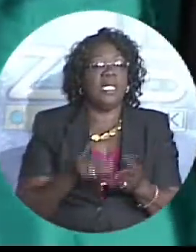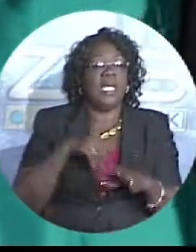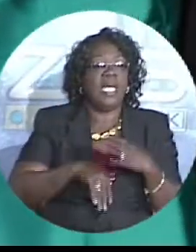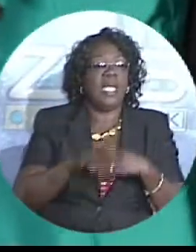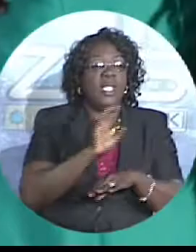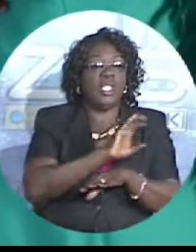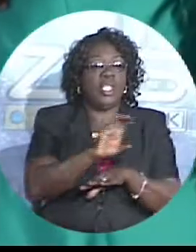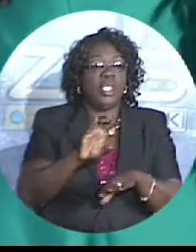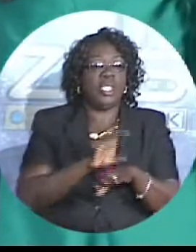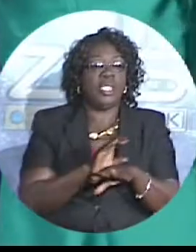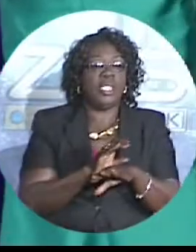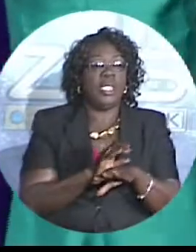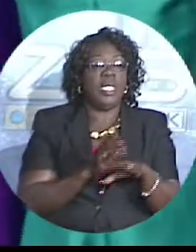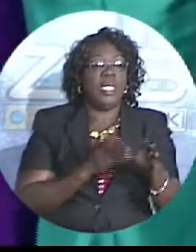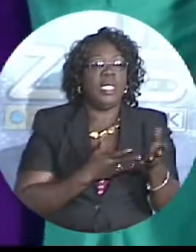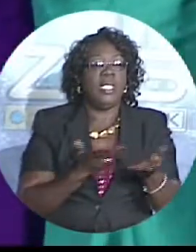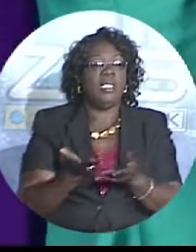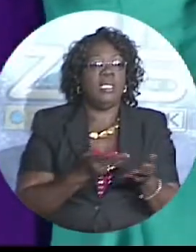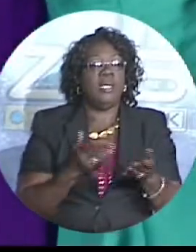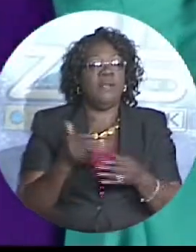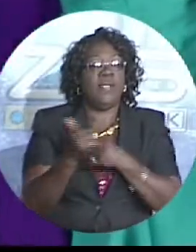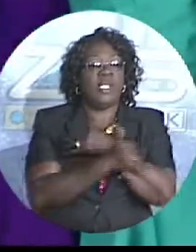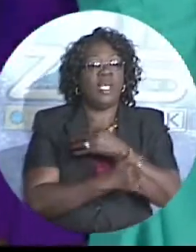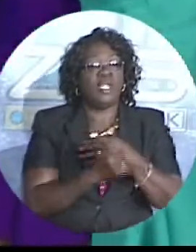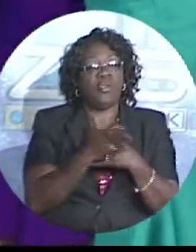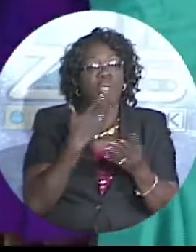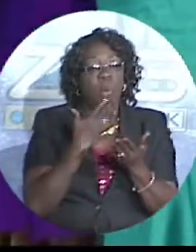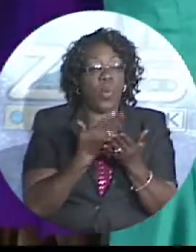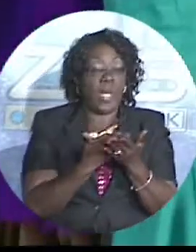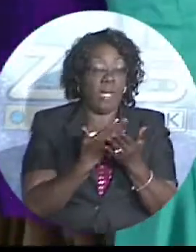that he served his country well.